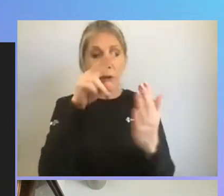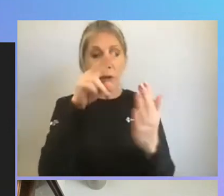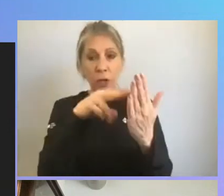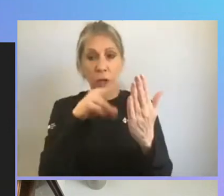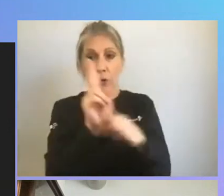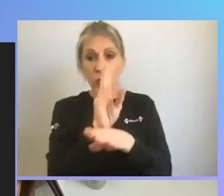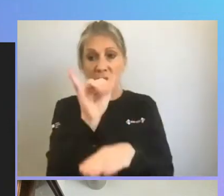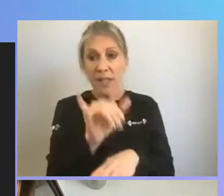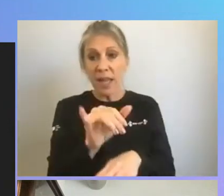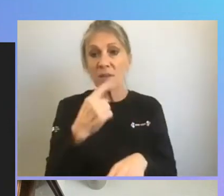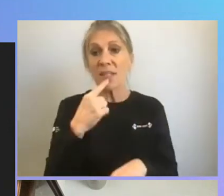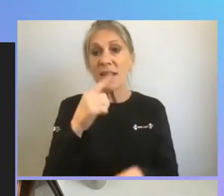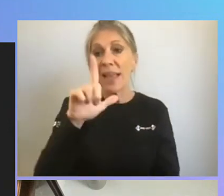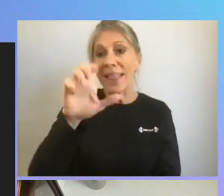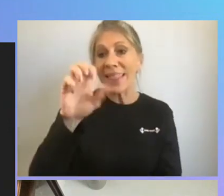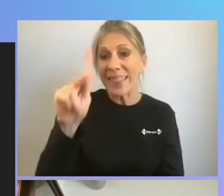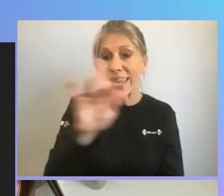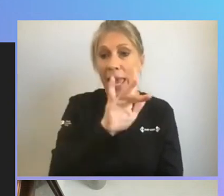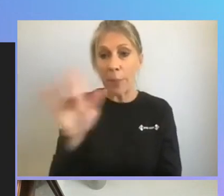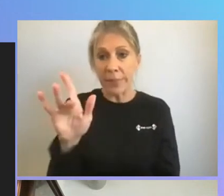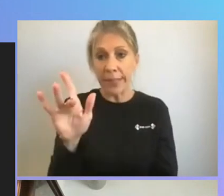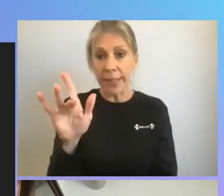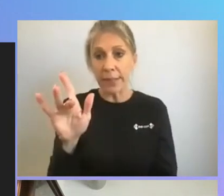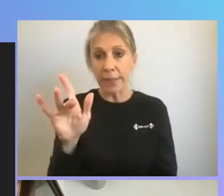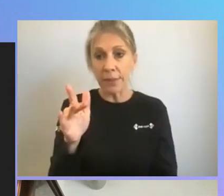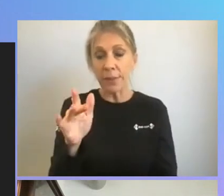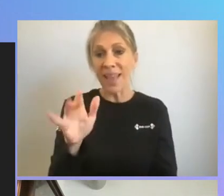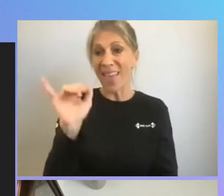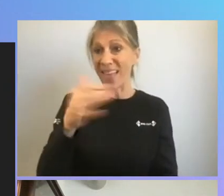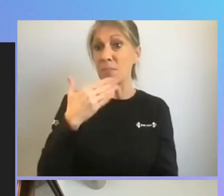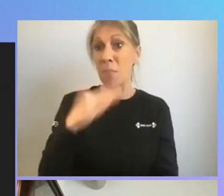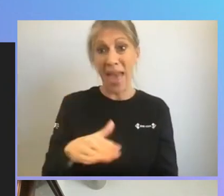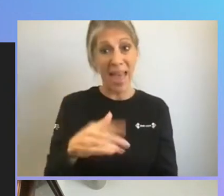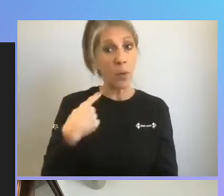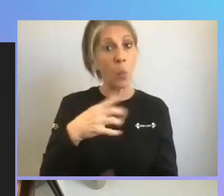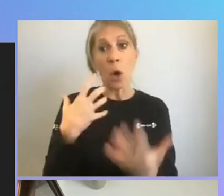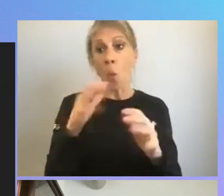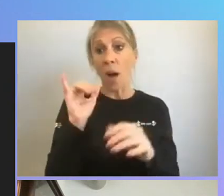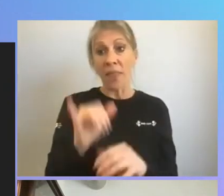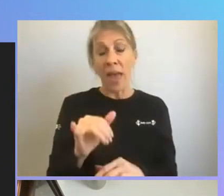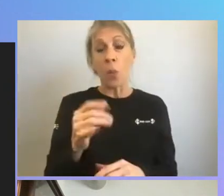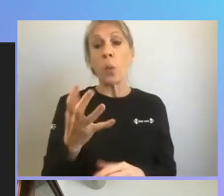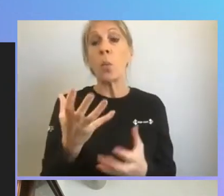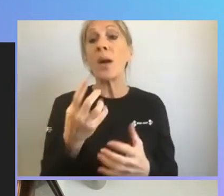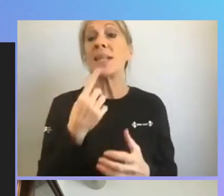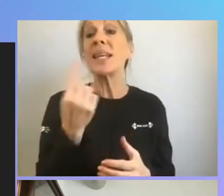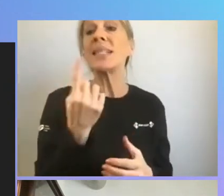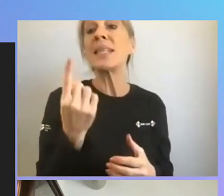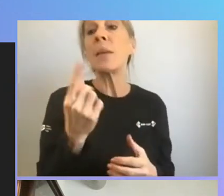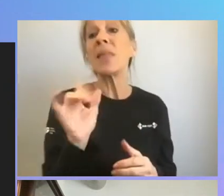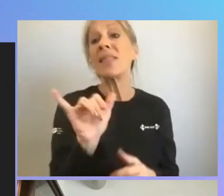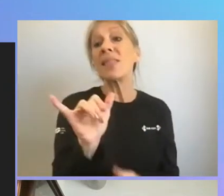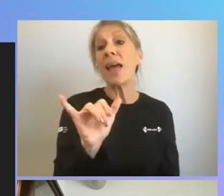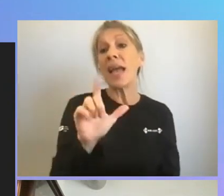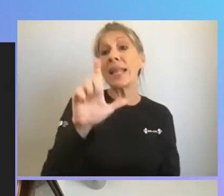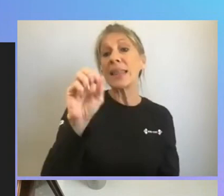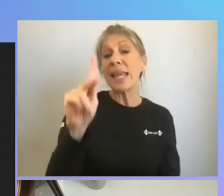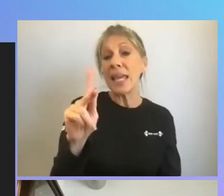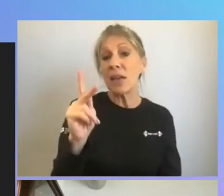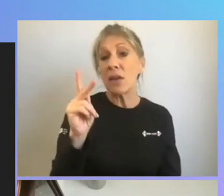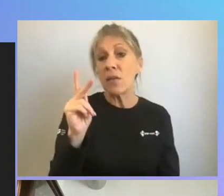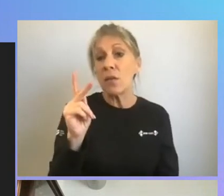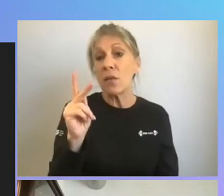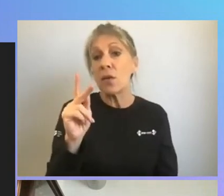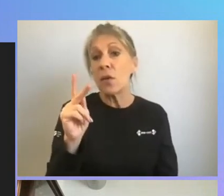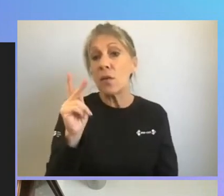say link empty or link blank, which is bad. We don't want that. We want to say something like link view GitHub,